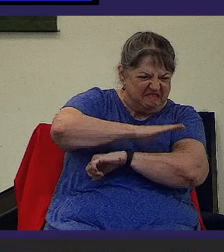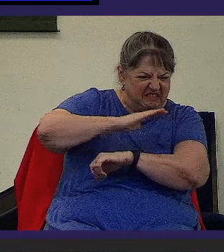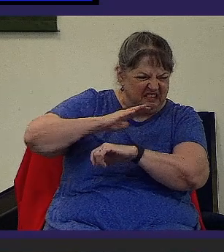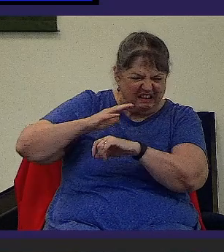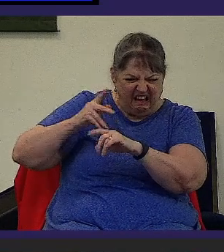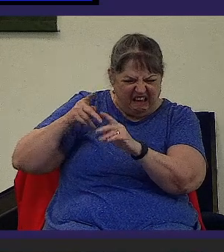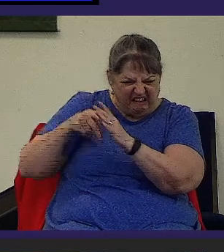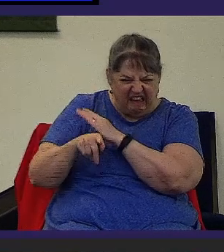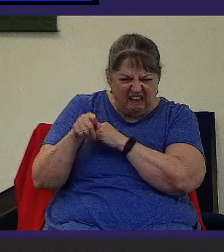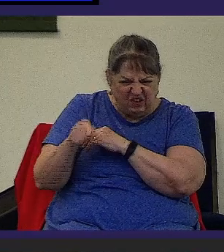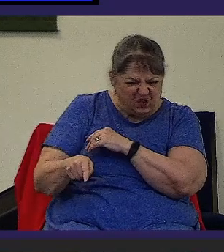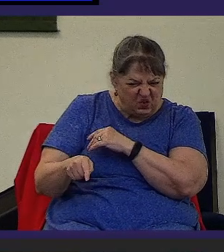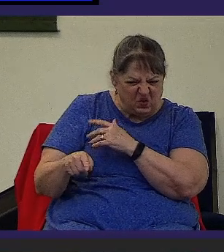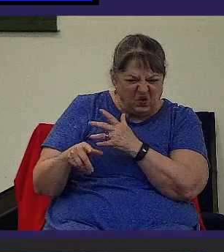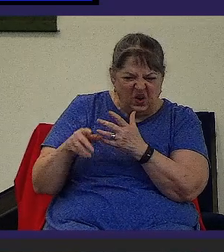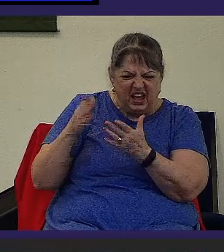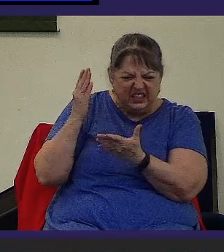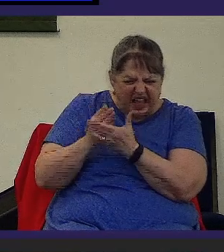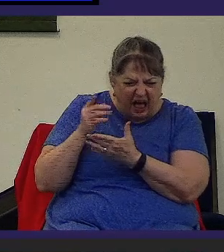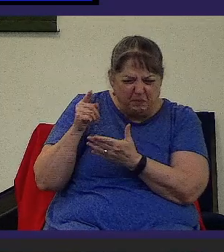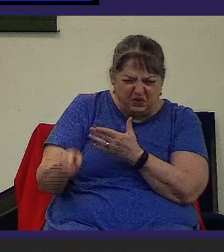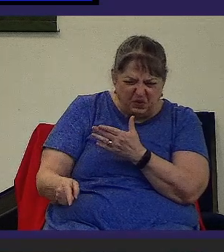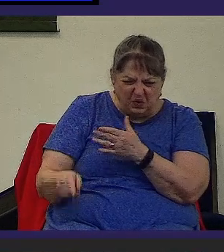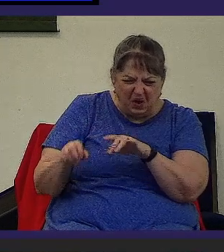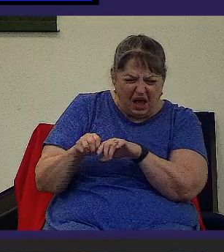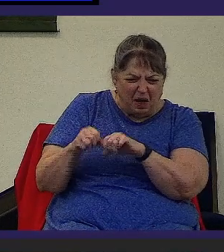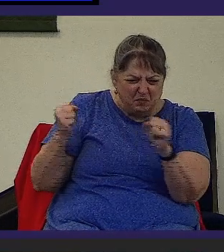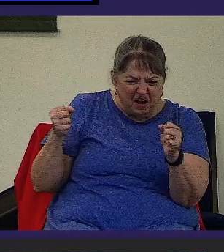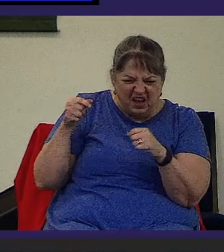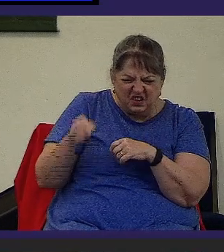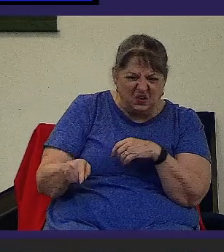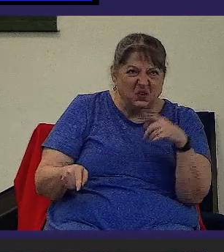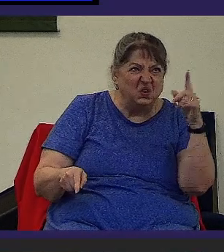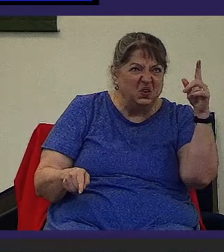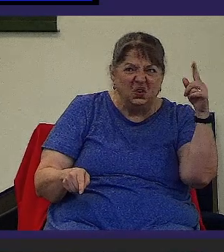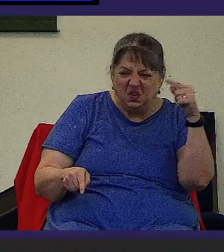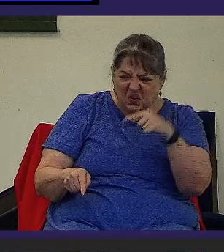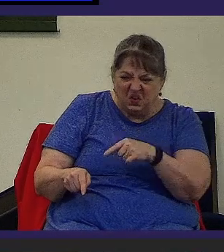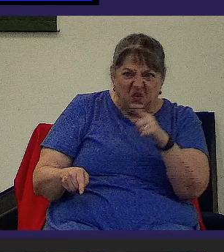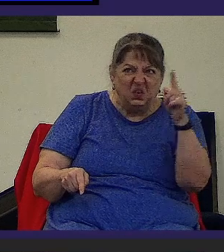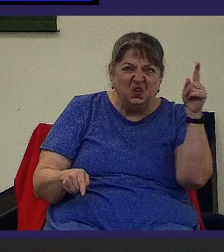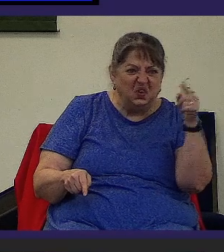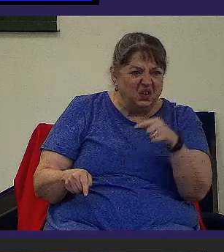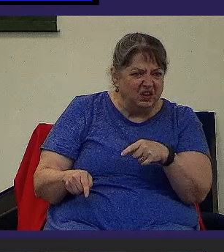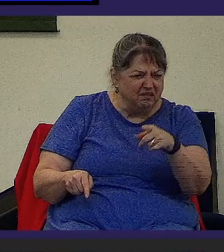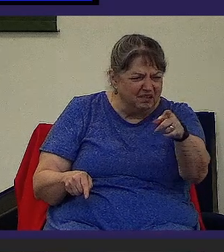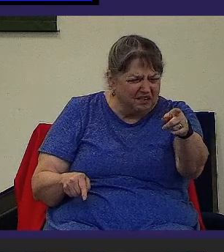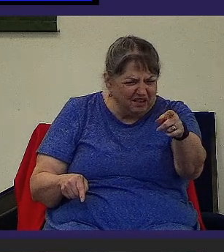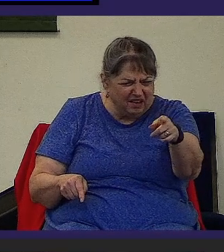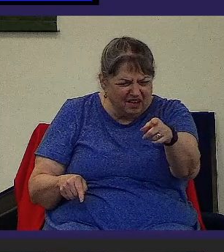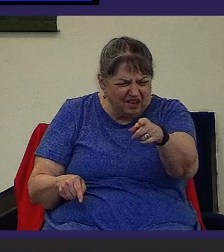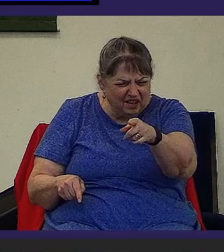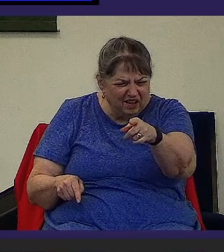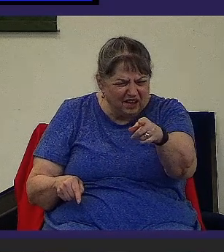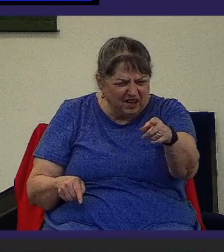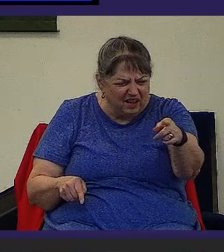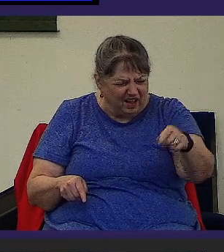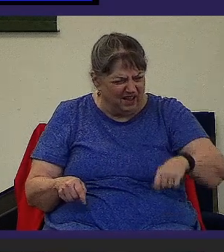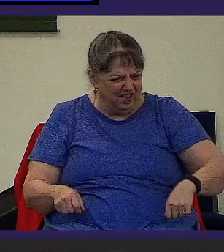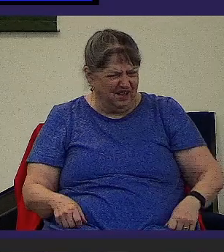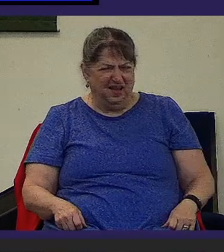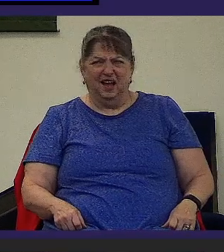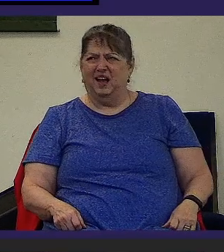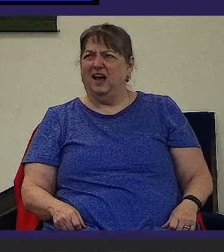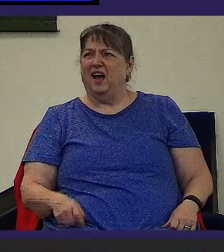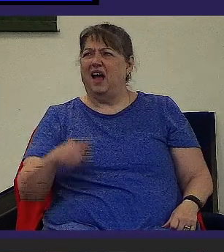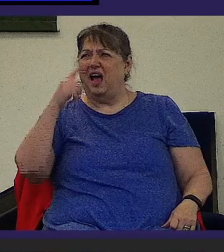raise up people to get you get in your way sometimes your own self but he'll raise up obstacles in your life and as i i thought the thought came